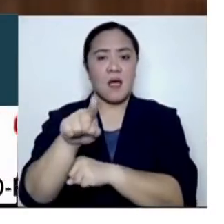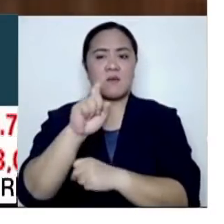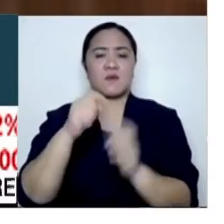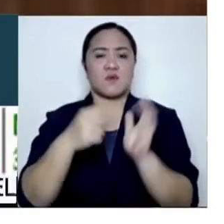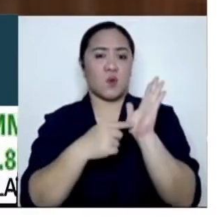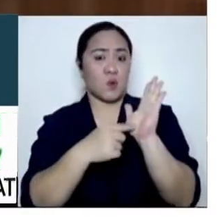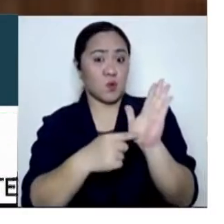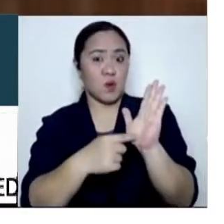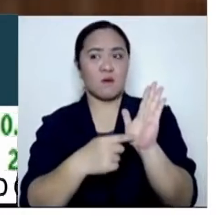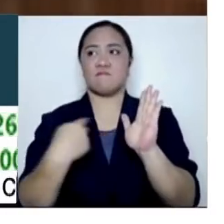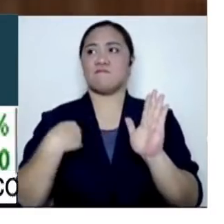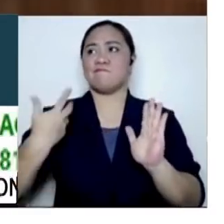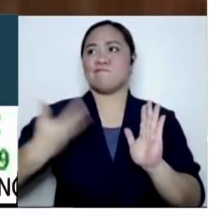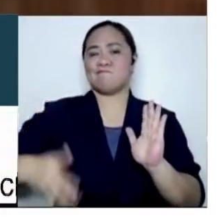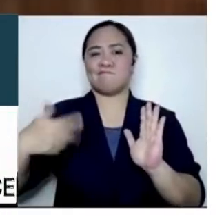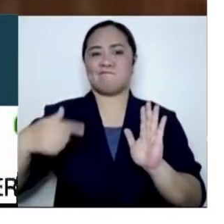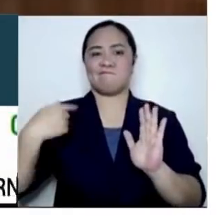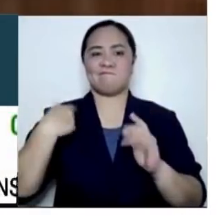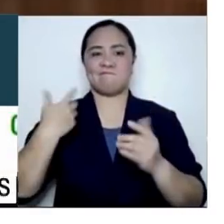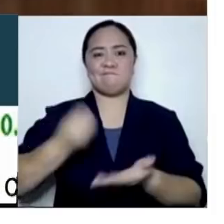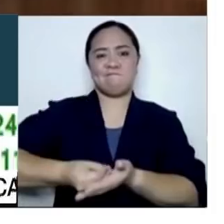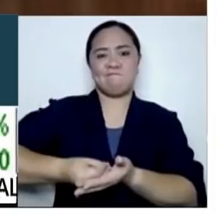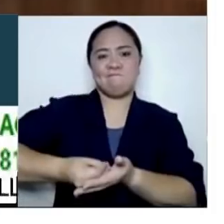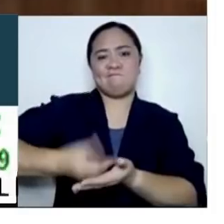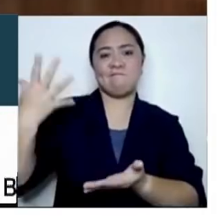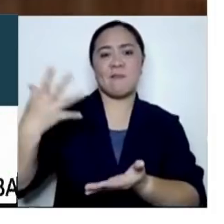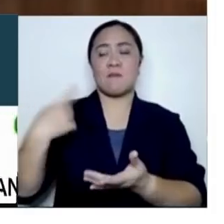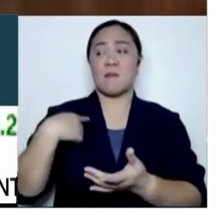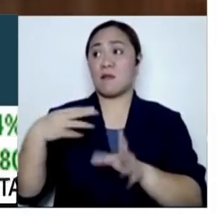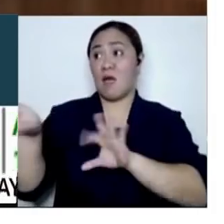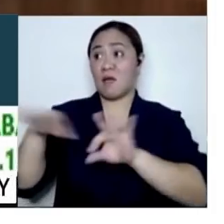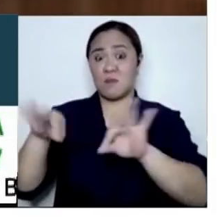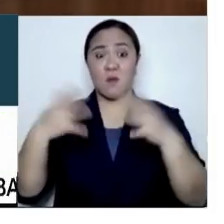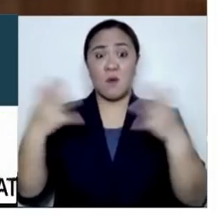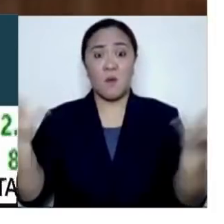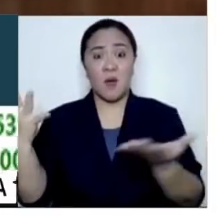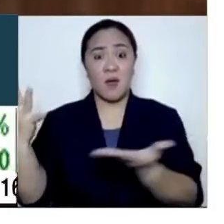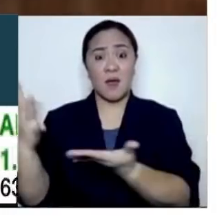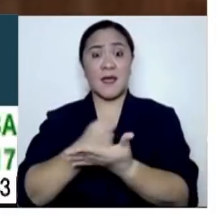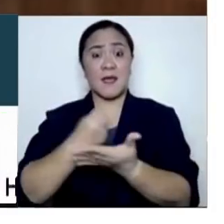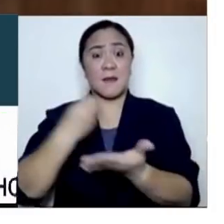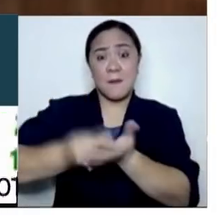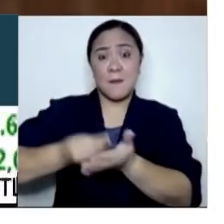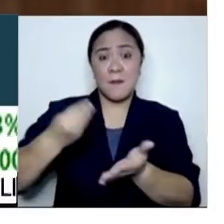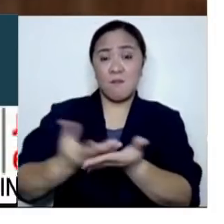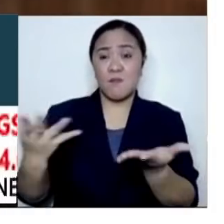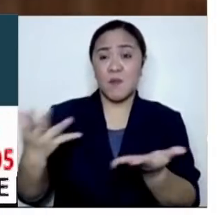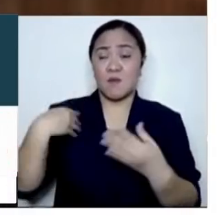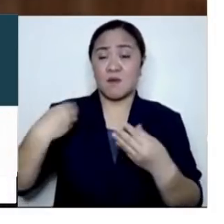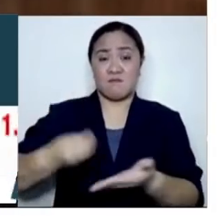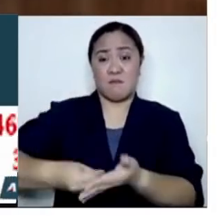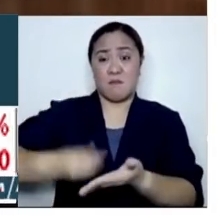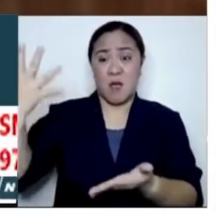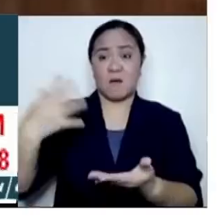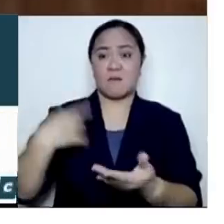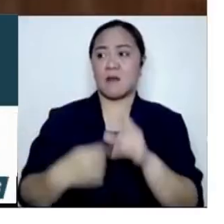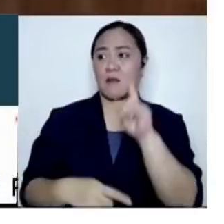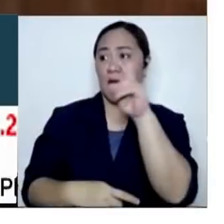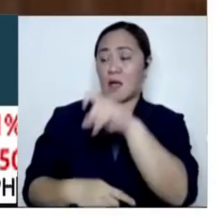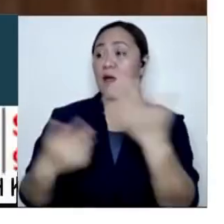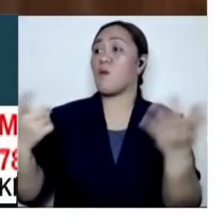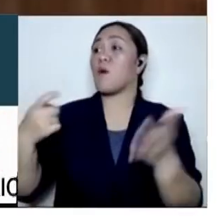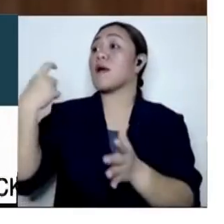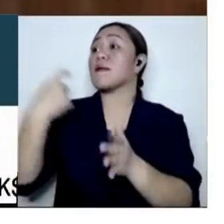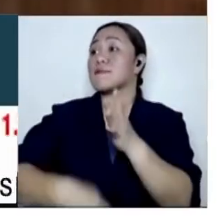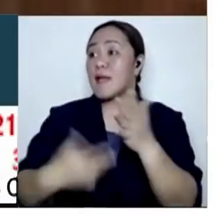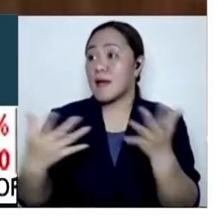wealth na hindi mo naman maipaliwanag kung saan ang galing. Natatakot sila pag tinanong na namin yan. Nagbayad ba kayo ng tax dyan? Saan nyo